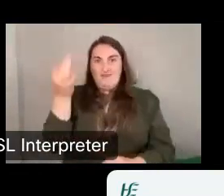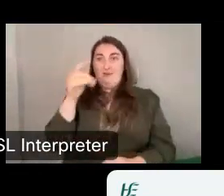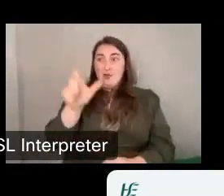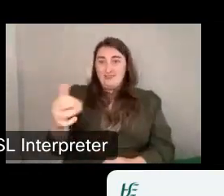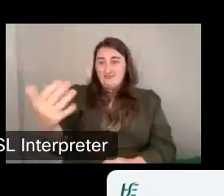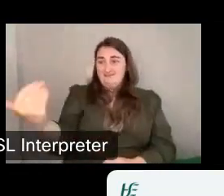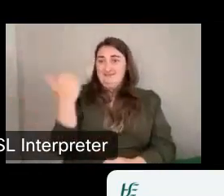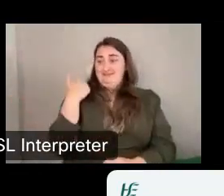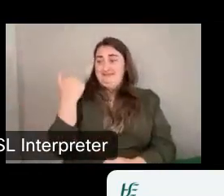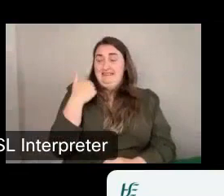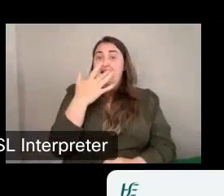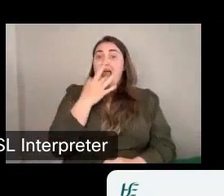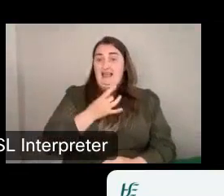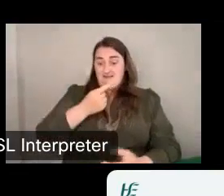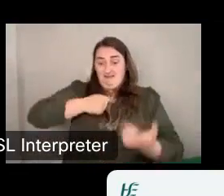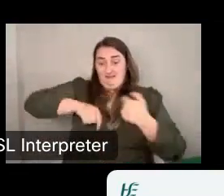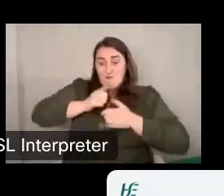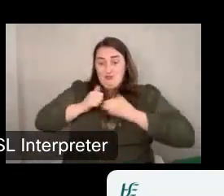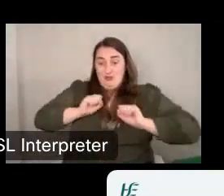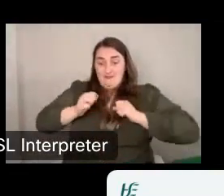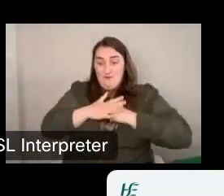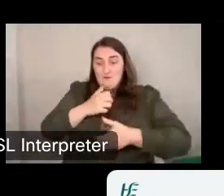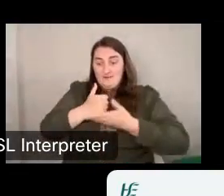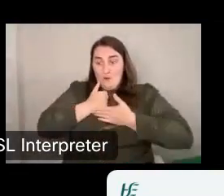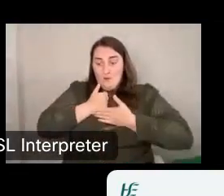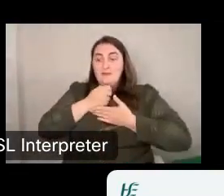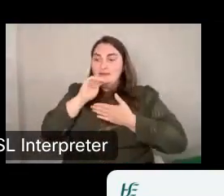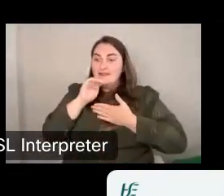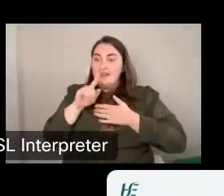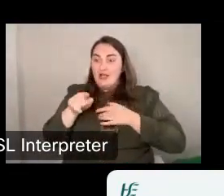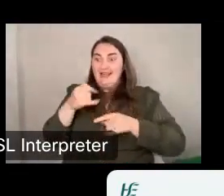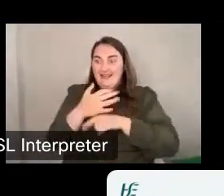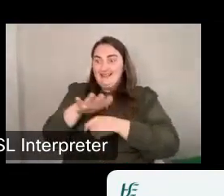support to our services, they're generally, in a